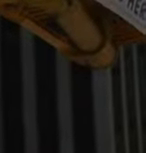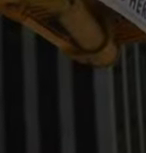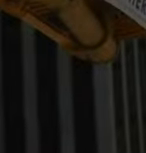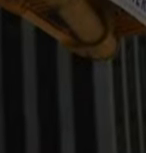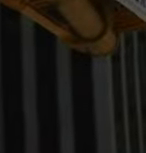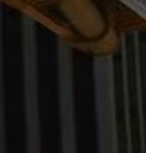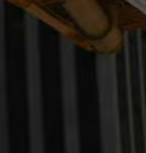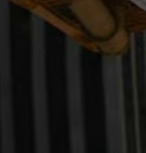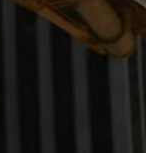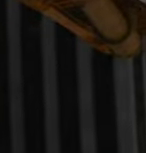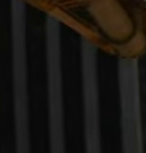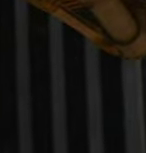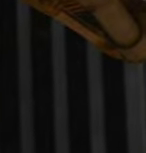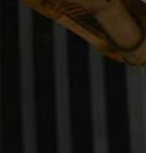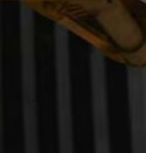gun-free zone.